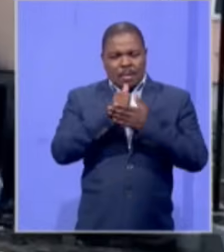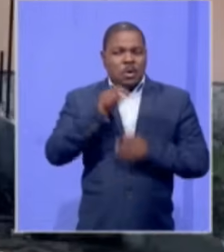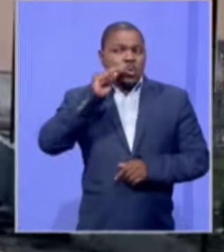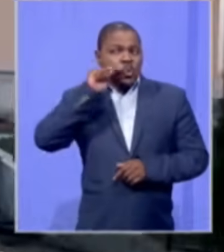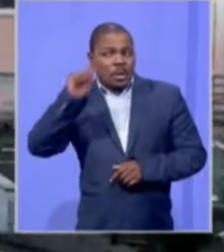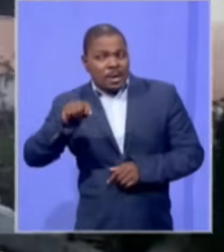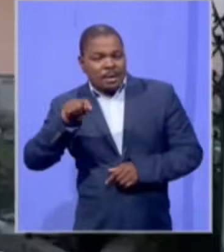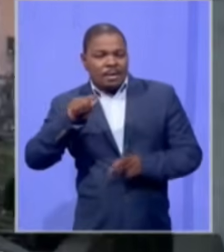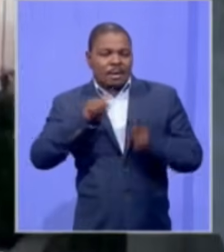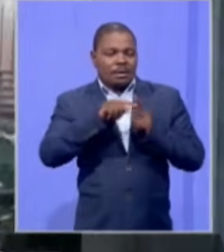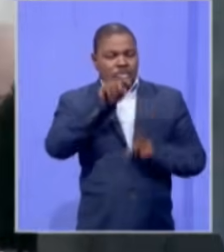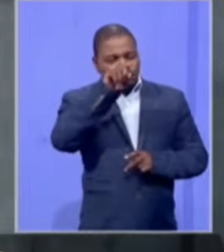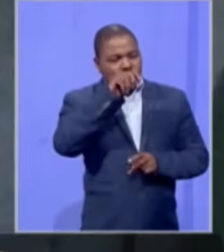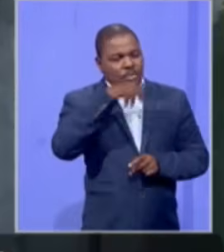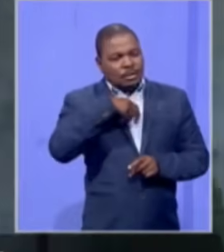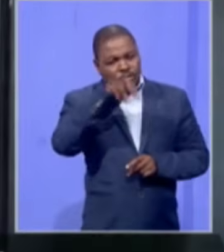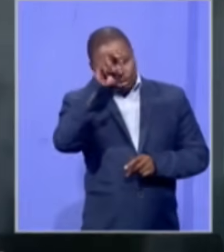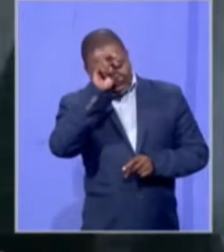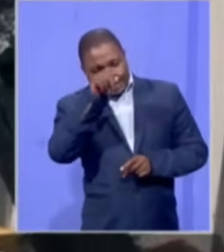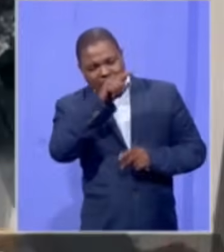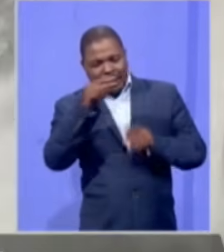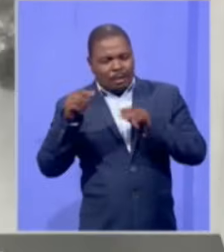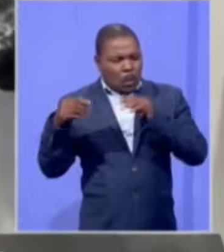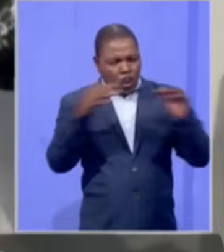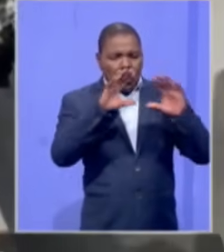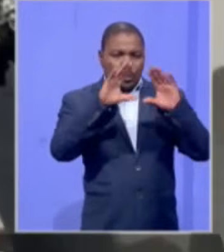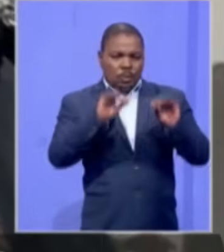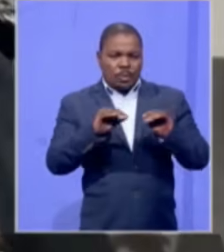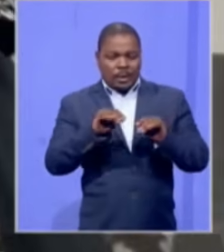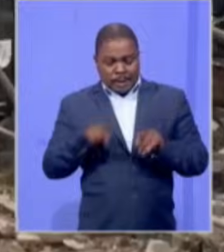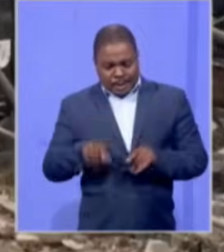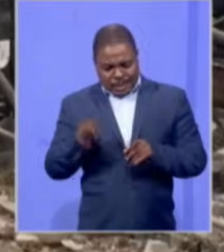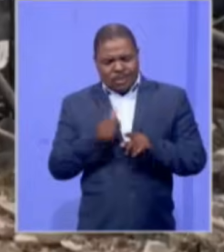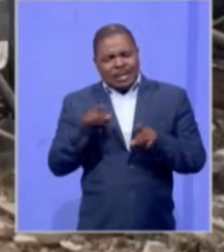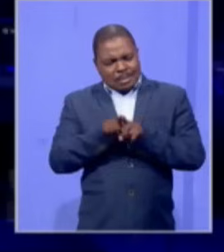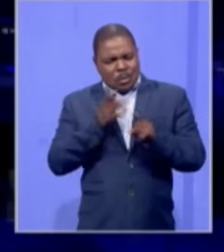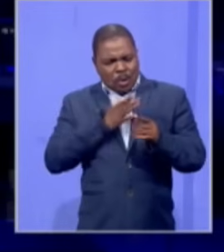Russia e leng seo Afrika Borwa e leng ya bontsha maikemisetso a ho se fihlella.